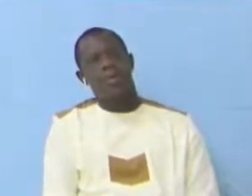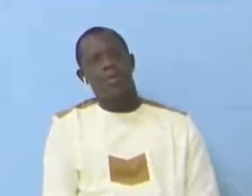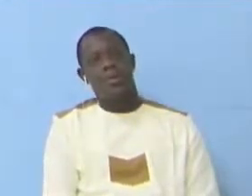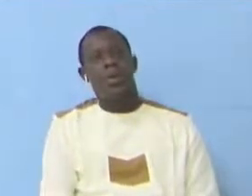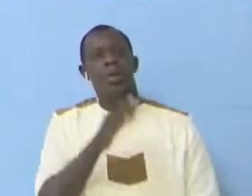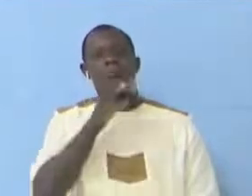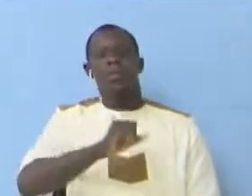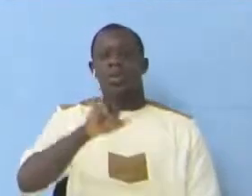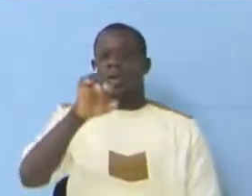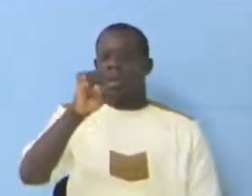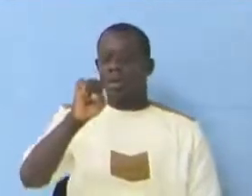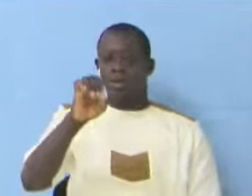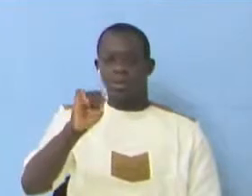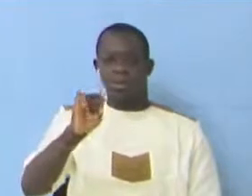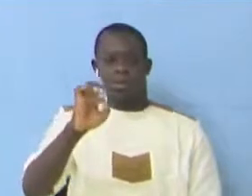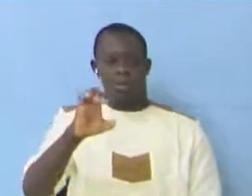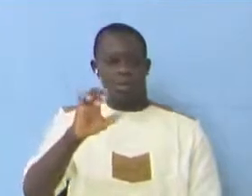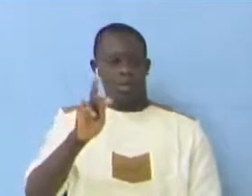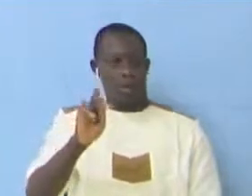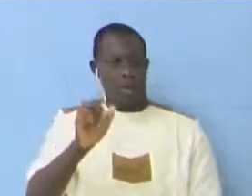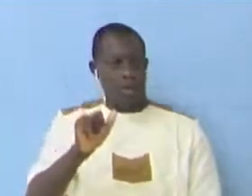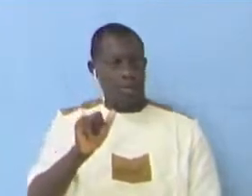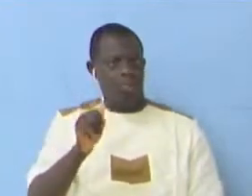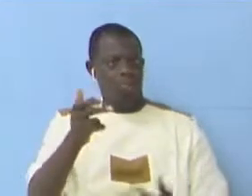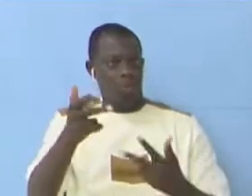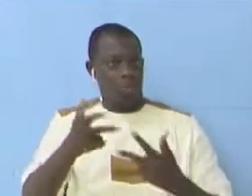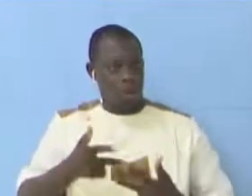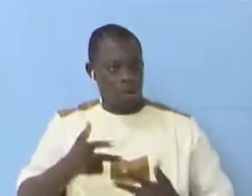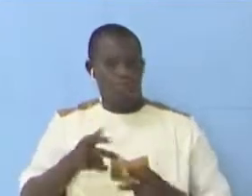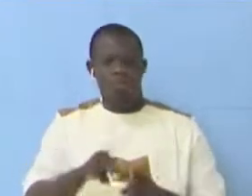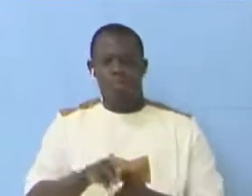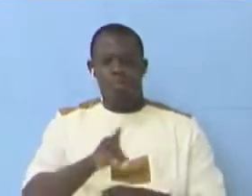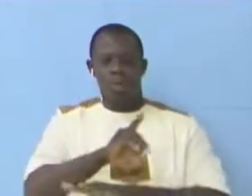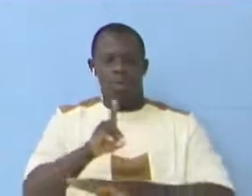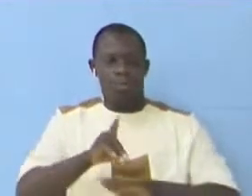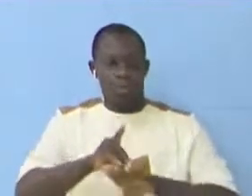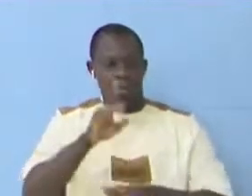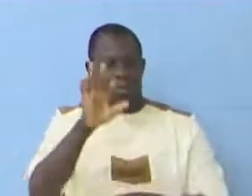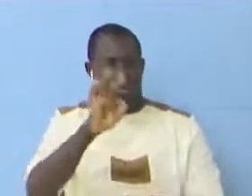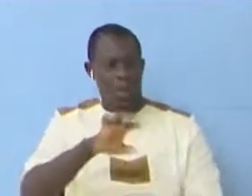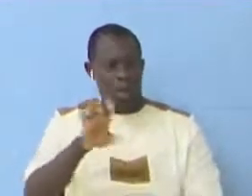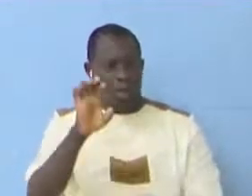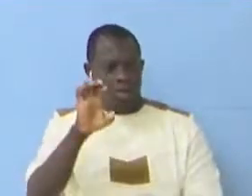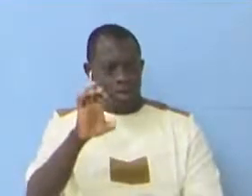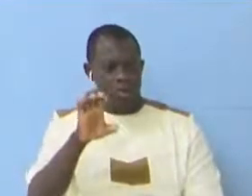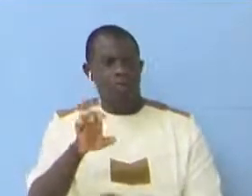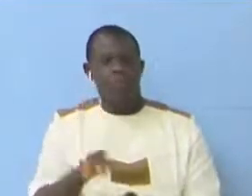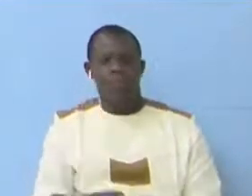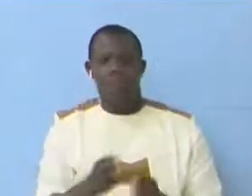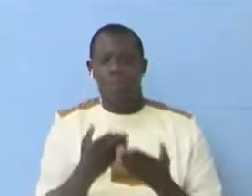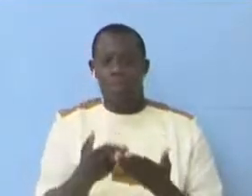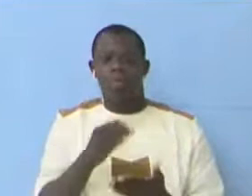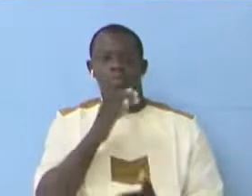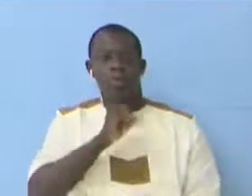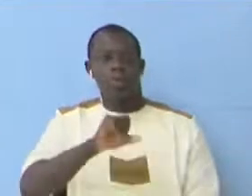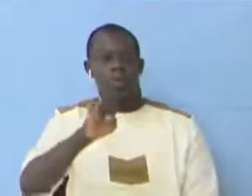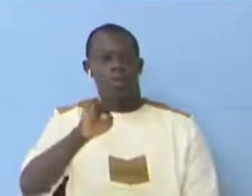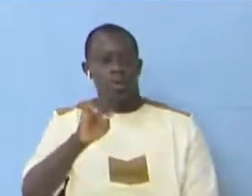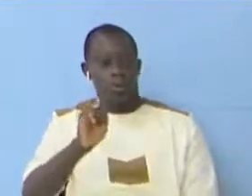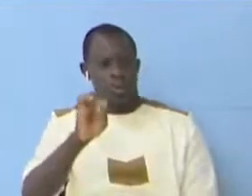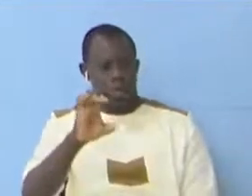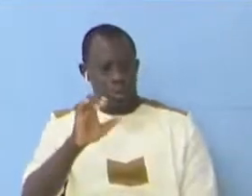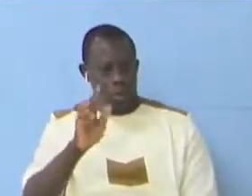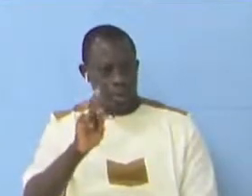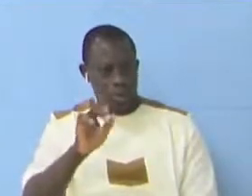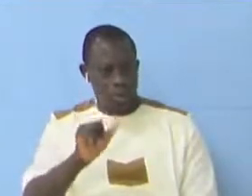Mr. Seka, welcome to the TRRC. Thank you very much. Mr. Seka, we normally